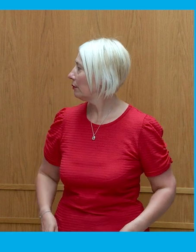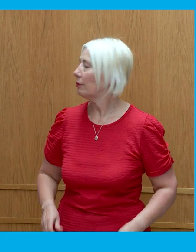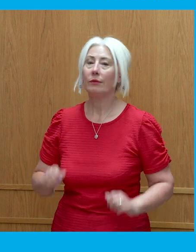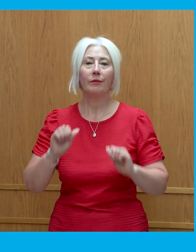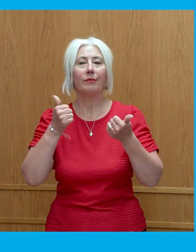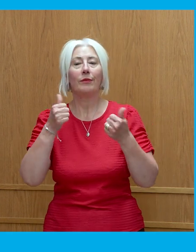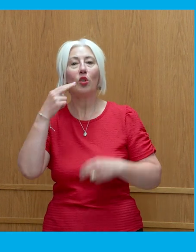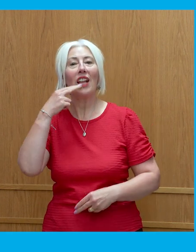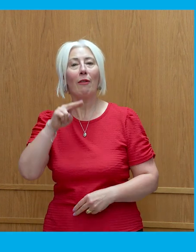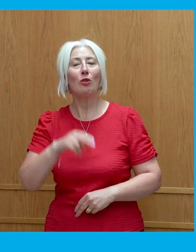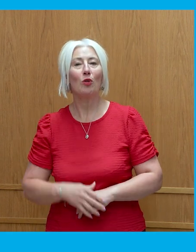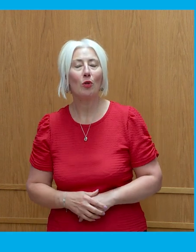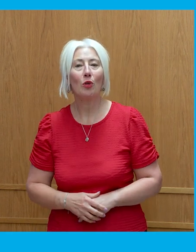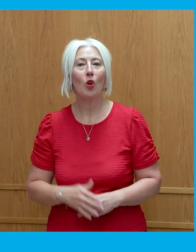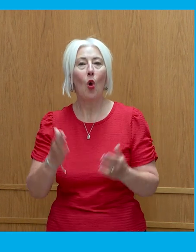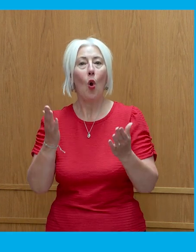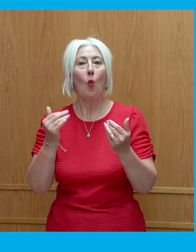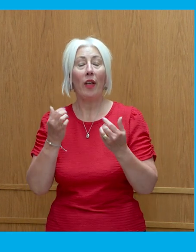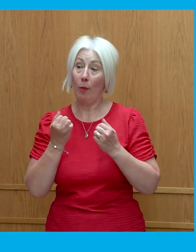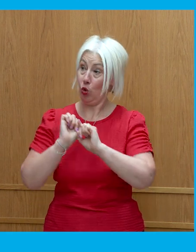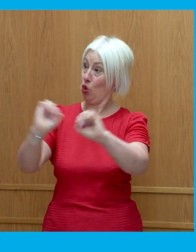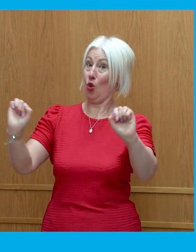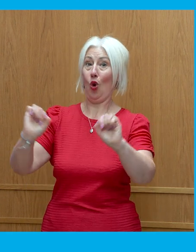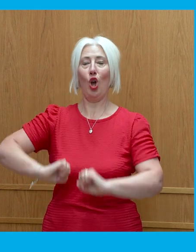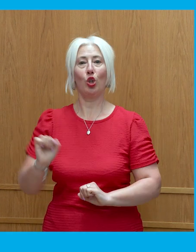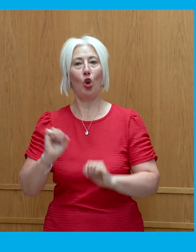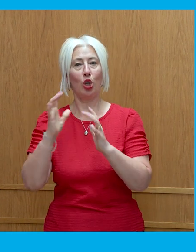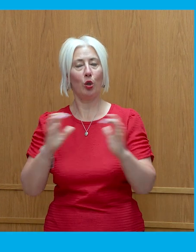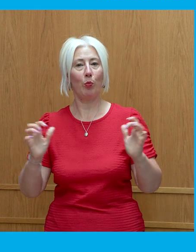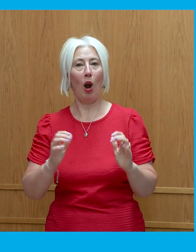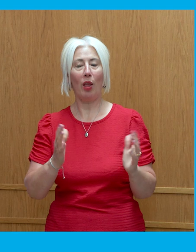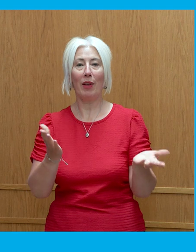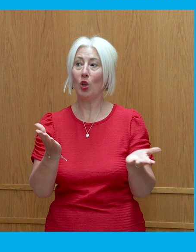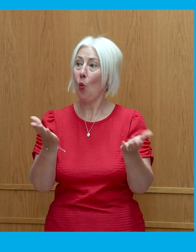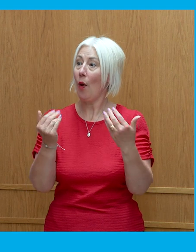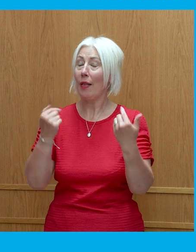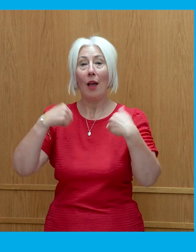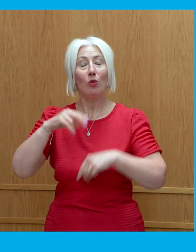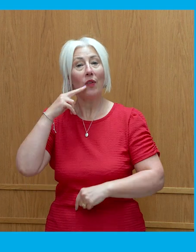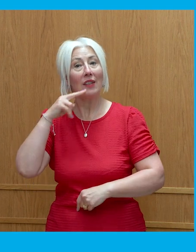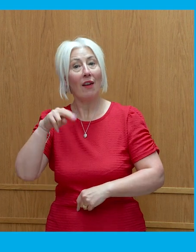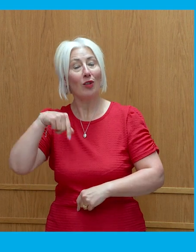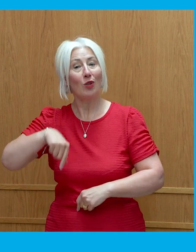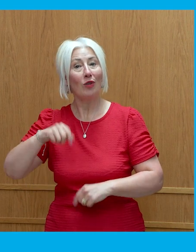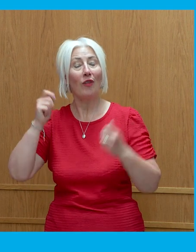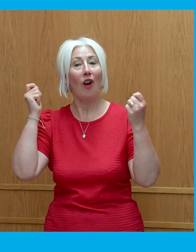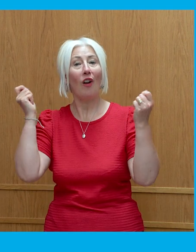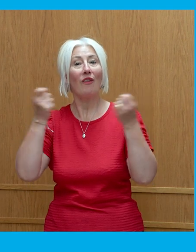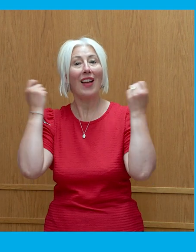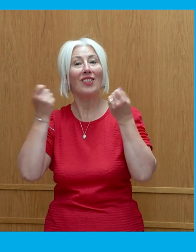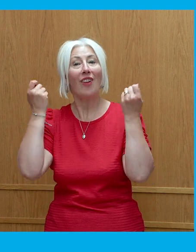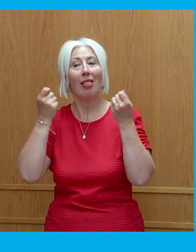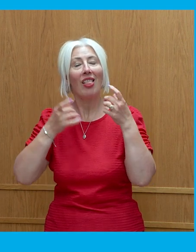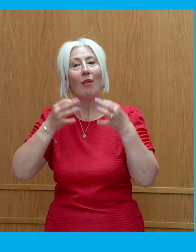Good afternoon, everyone, and welcome to your Scottish Parliament. You are very welcome to this afternoon session of the Festival